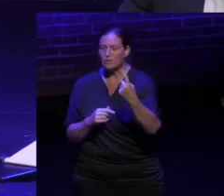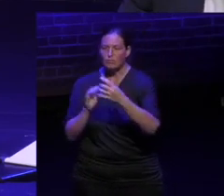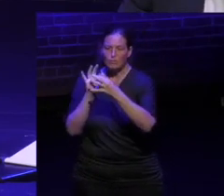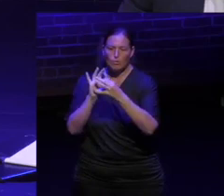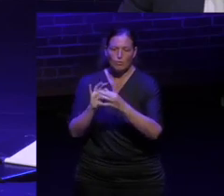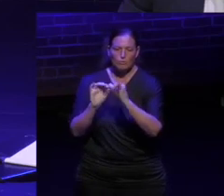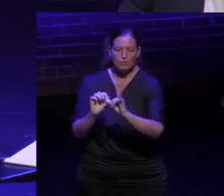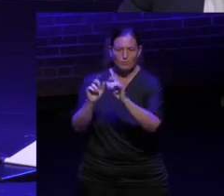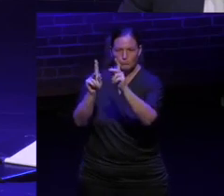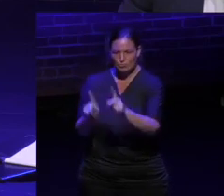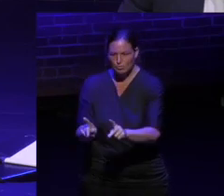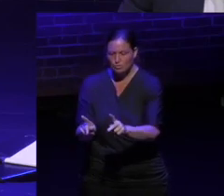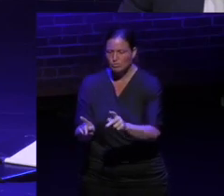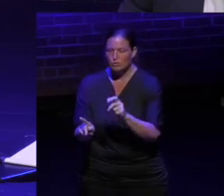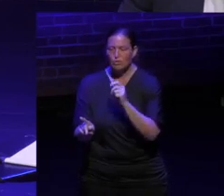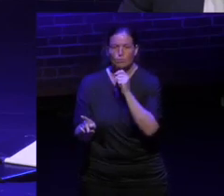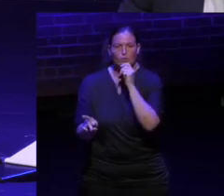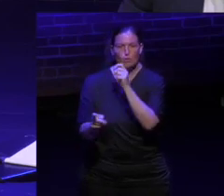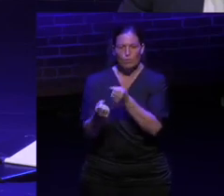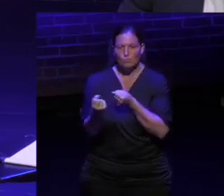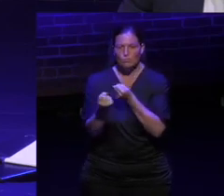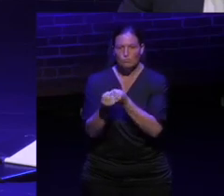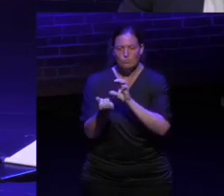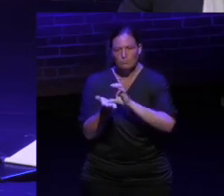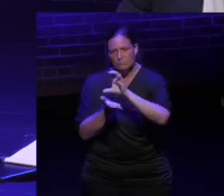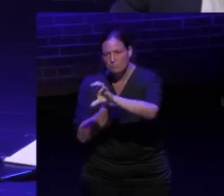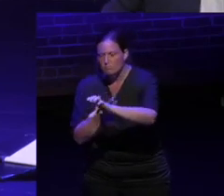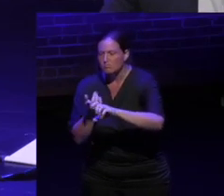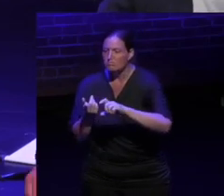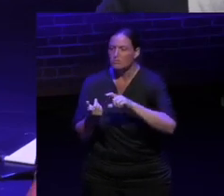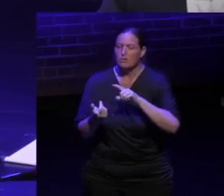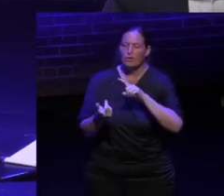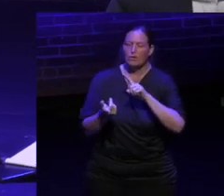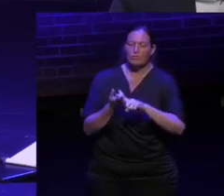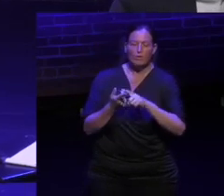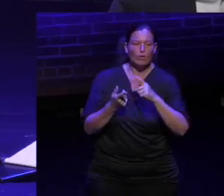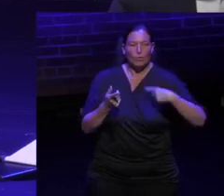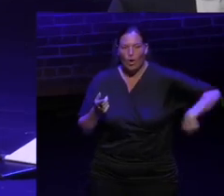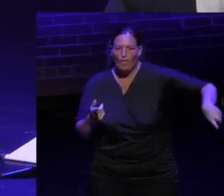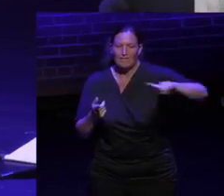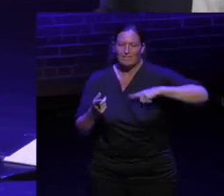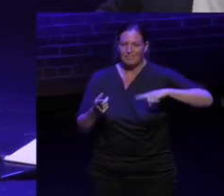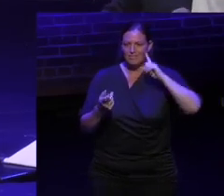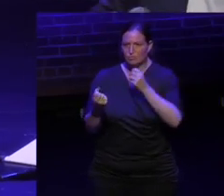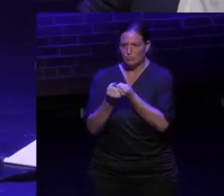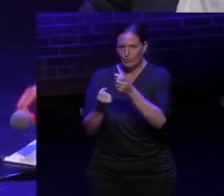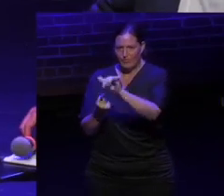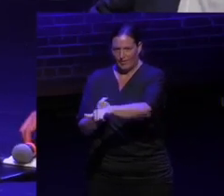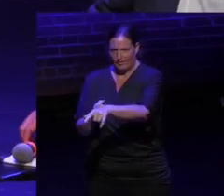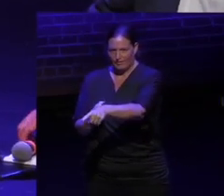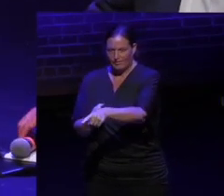the individual, we don't invest in it as a collective. We don't invest in it collectively. And therefore,